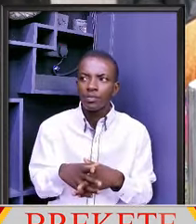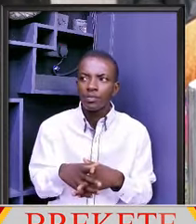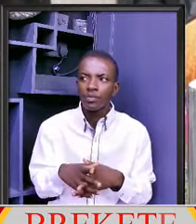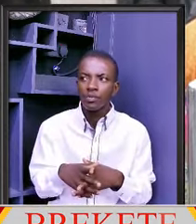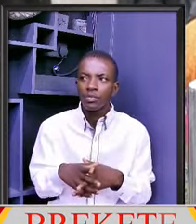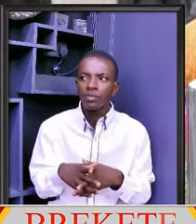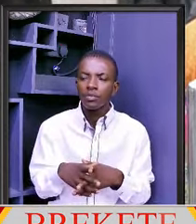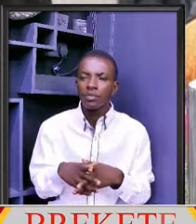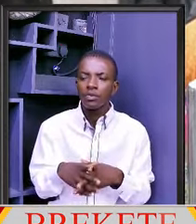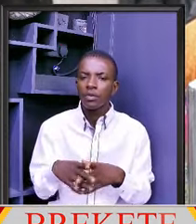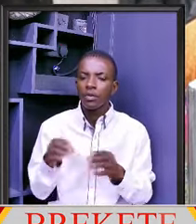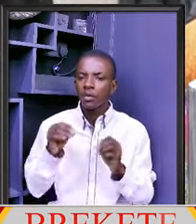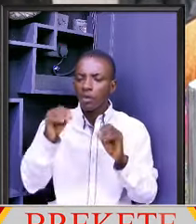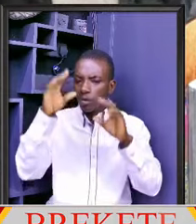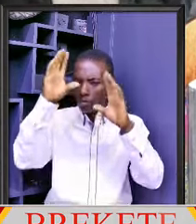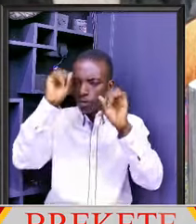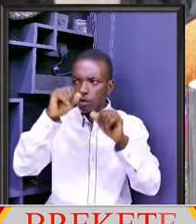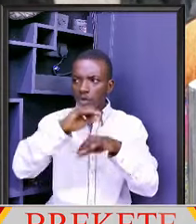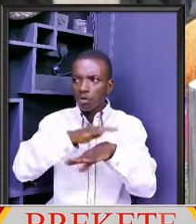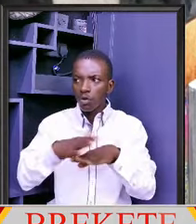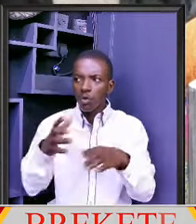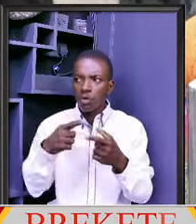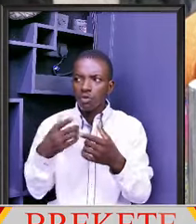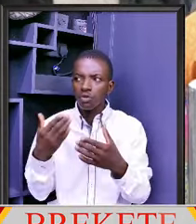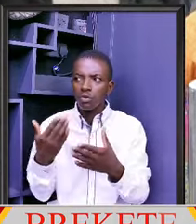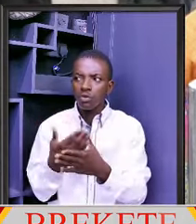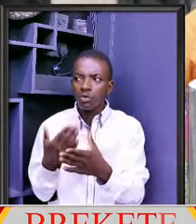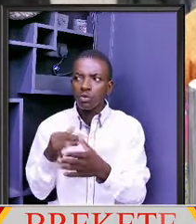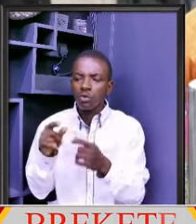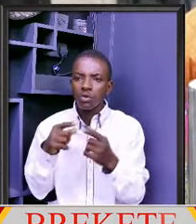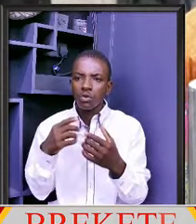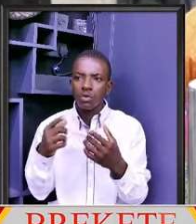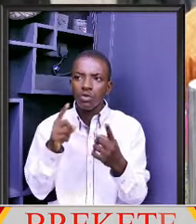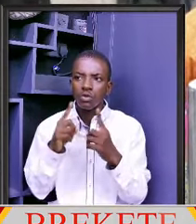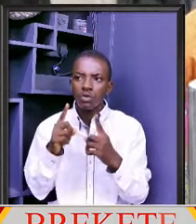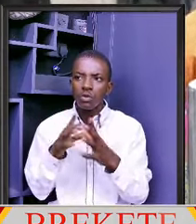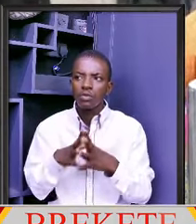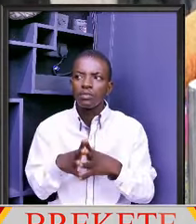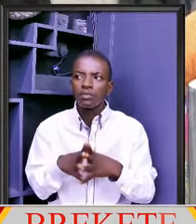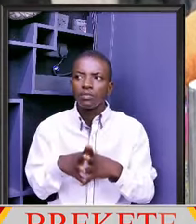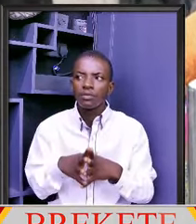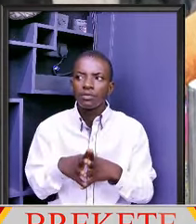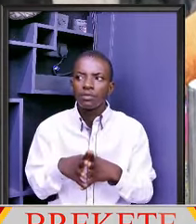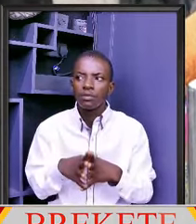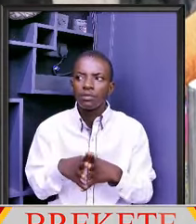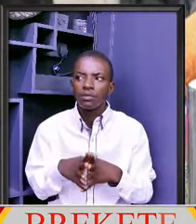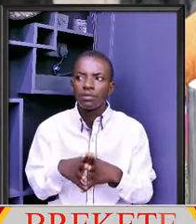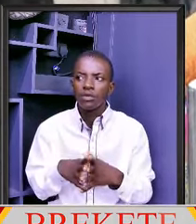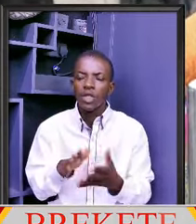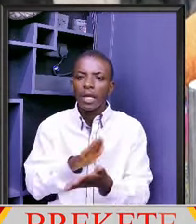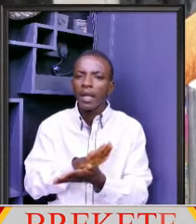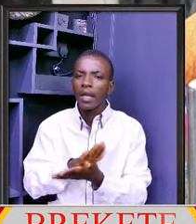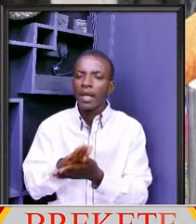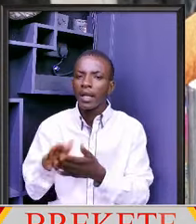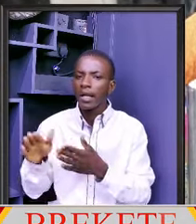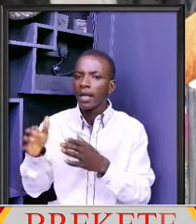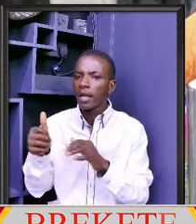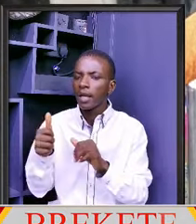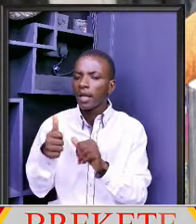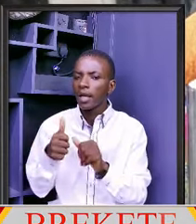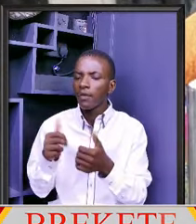Ordinary president, I don't want to interrupt Hassan when he's talking. The clear picture is